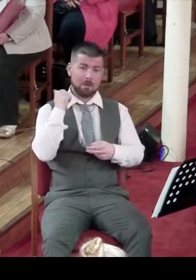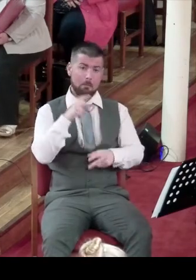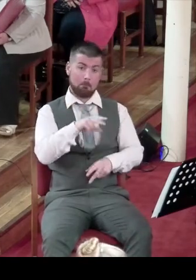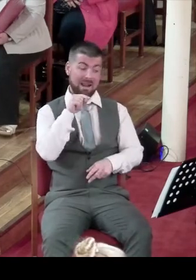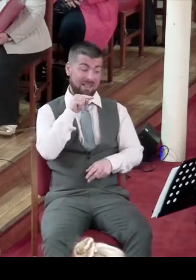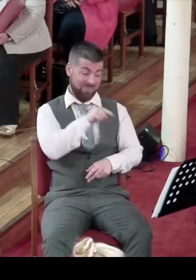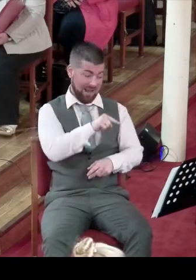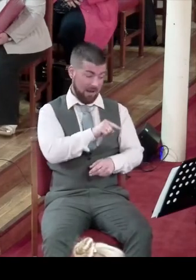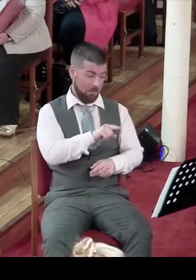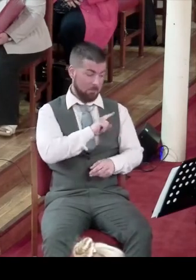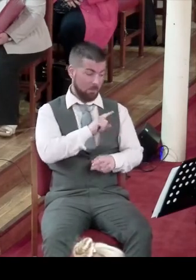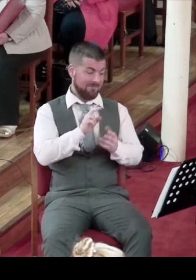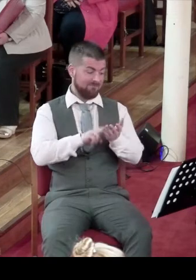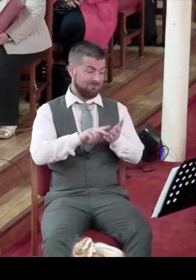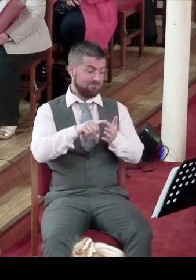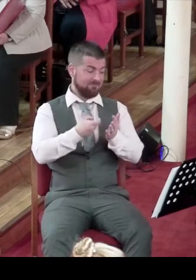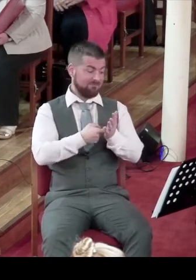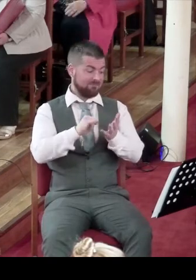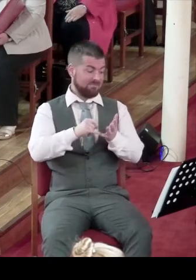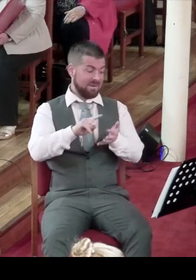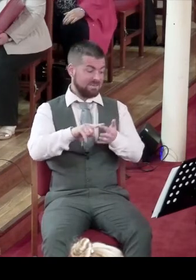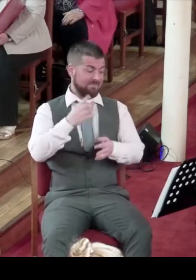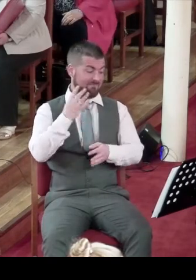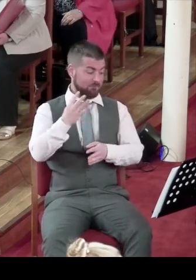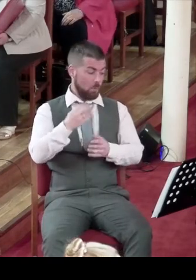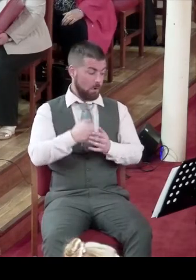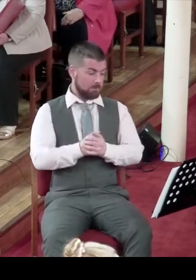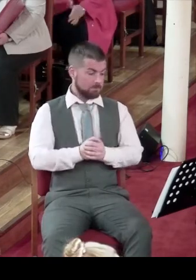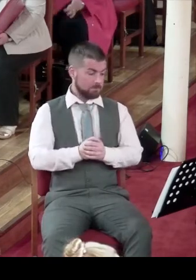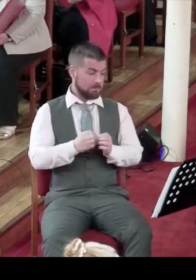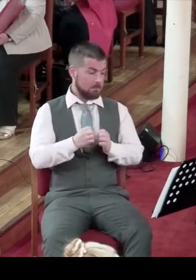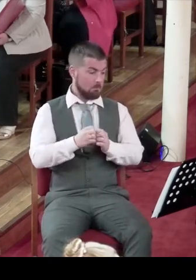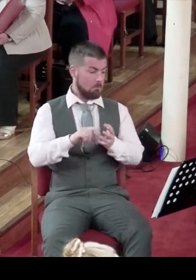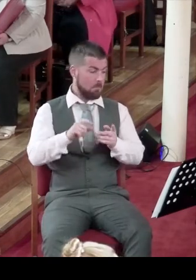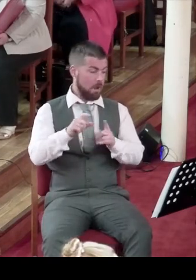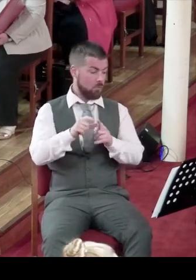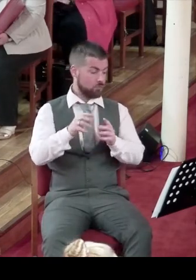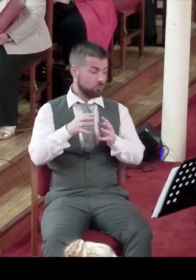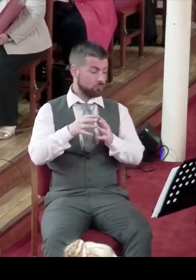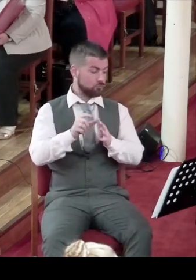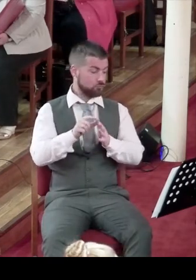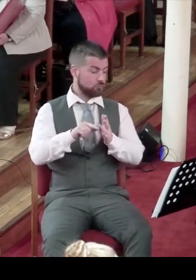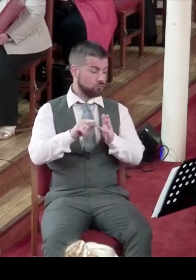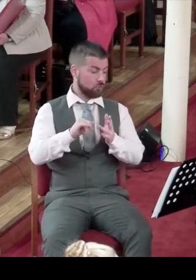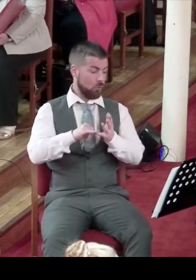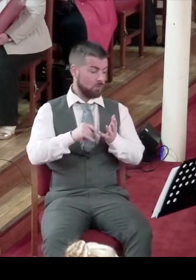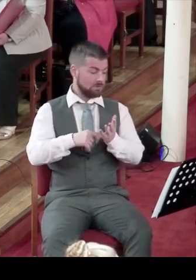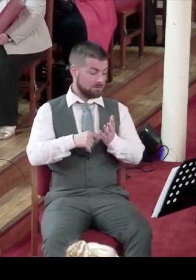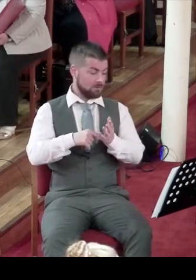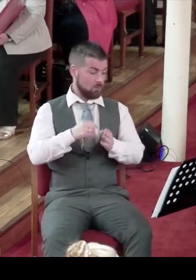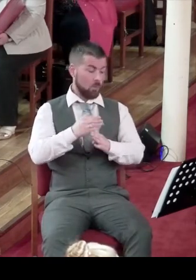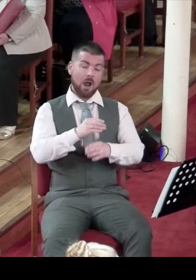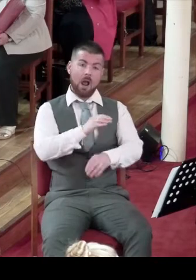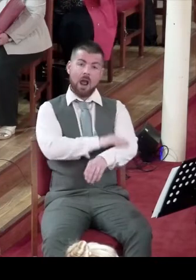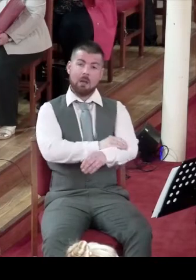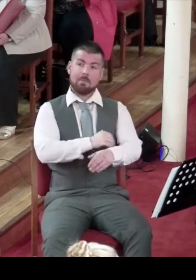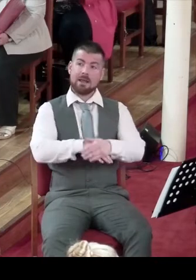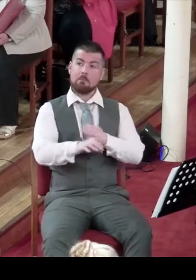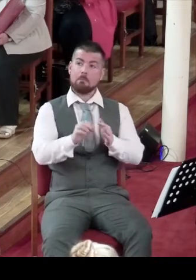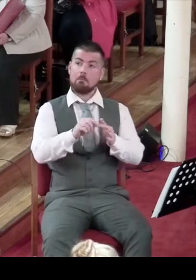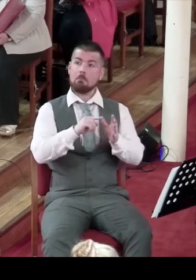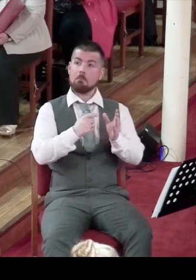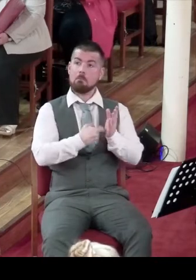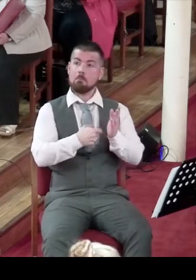particularly for verse 4. Thou dost the strength to worker's arm impart, from thee the